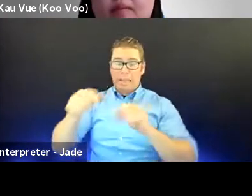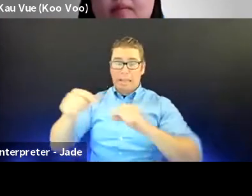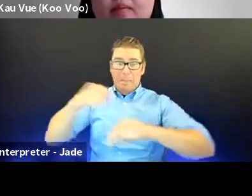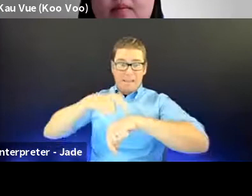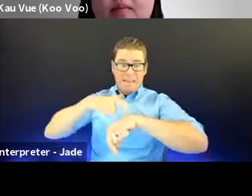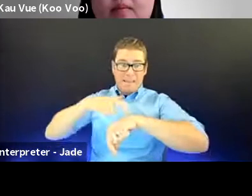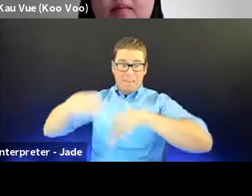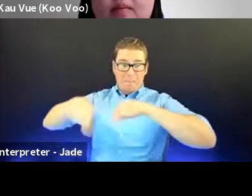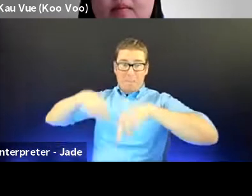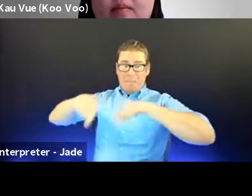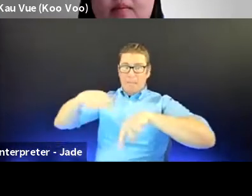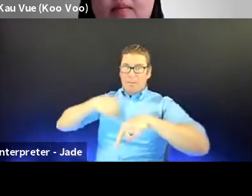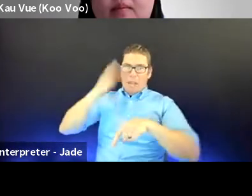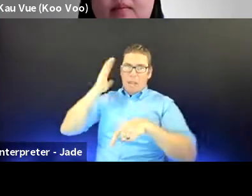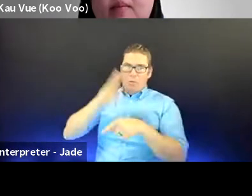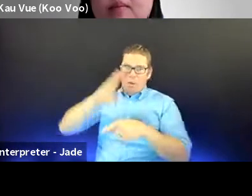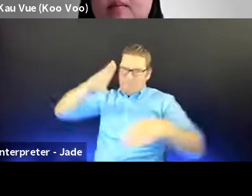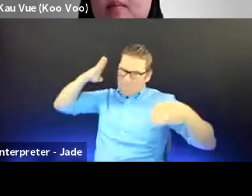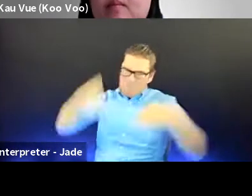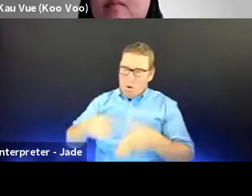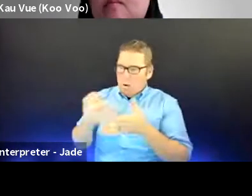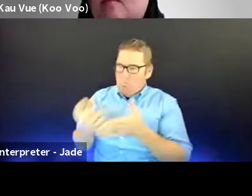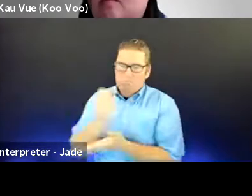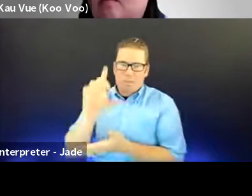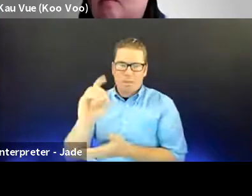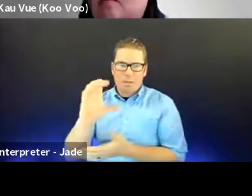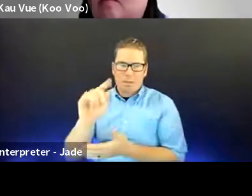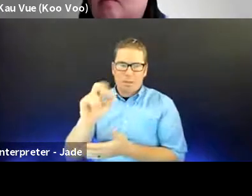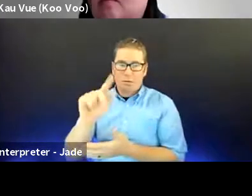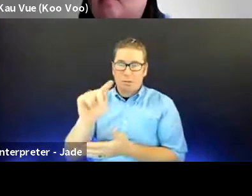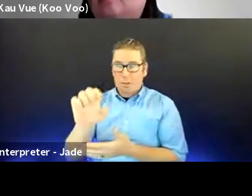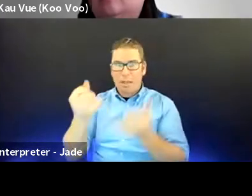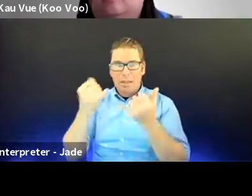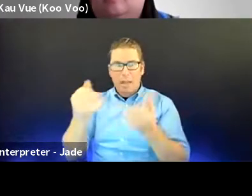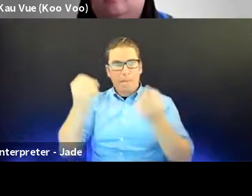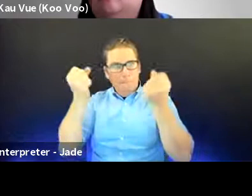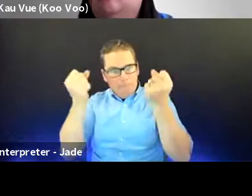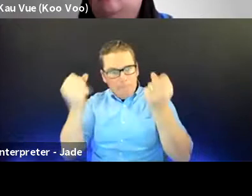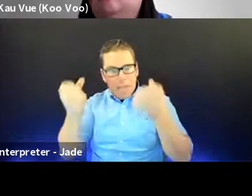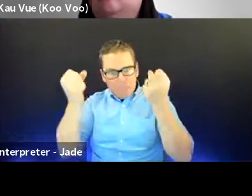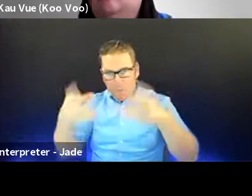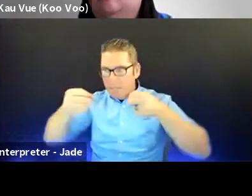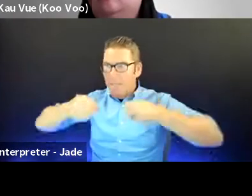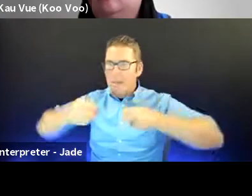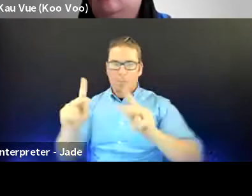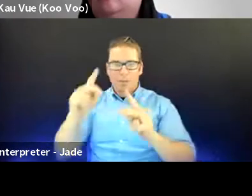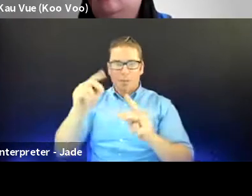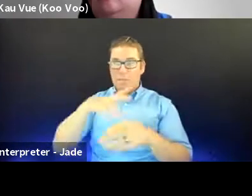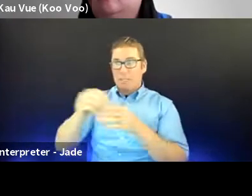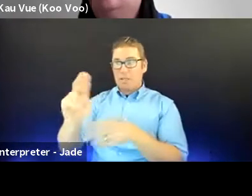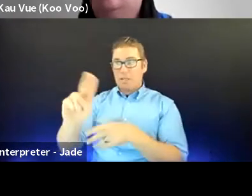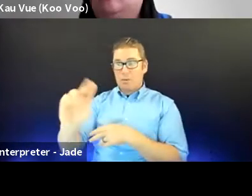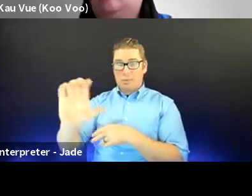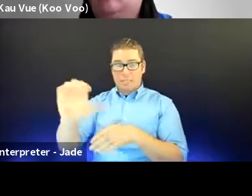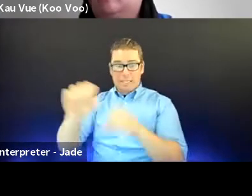right now there are so many online doctoral programs, even in the CSU system. Fresno State has a program that's designed for working professionals